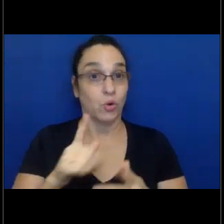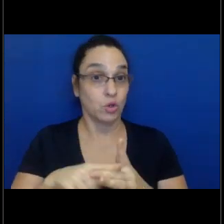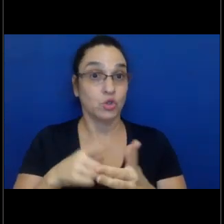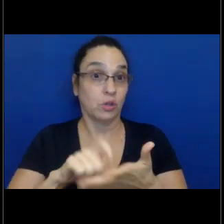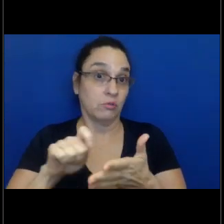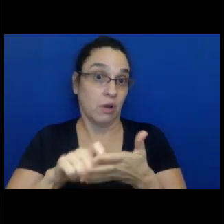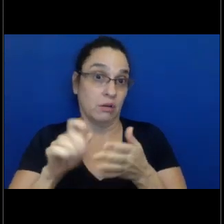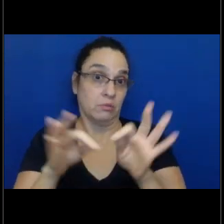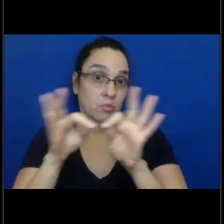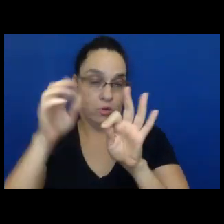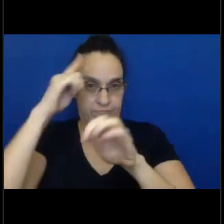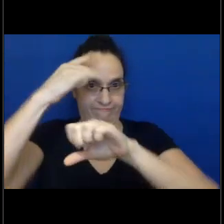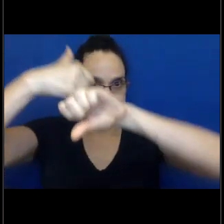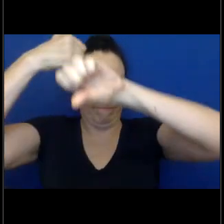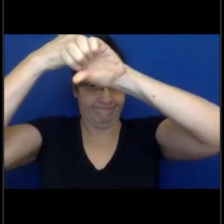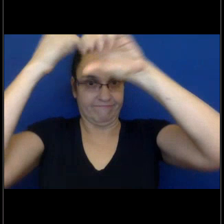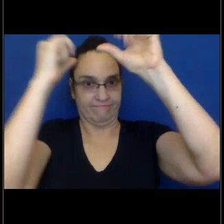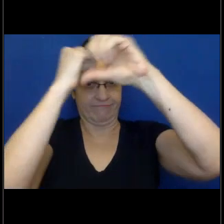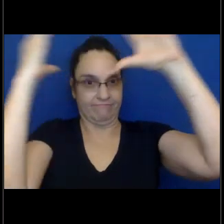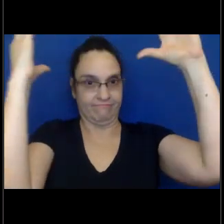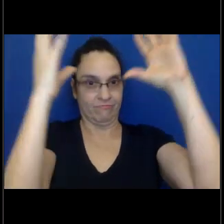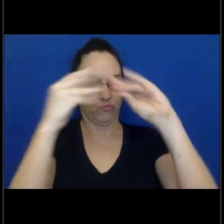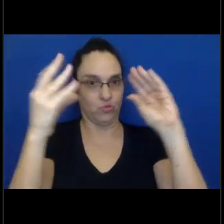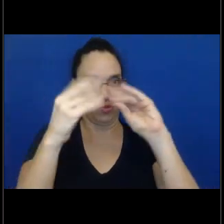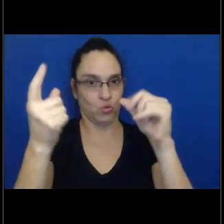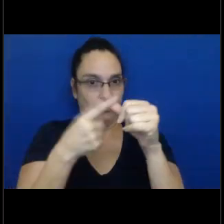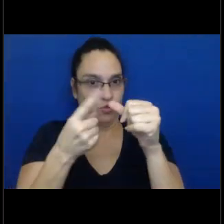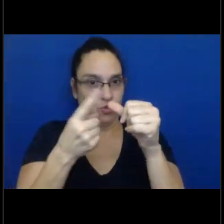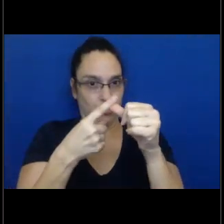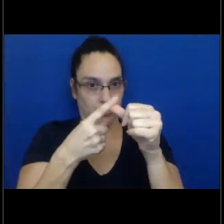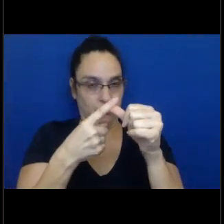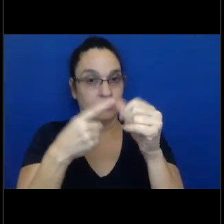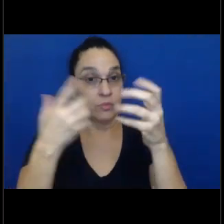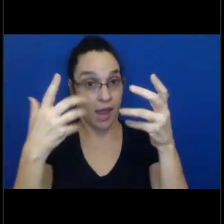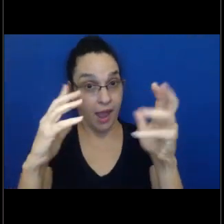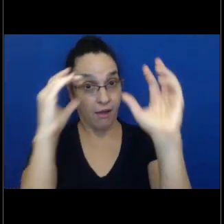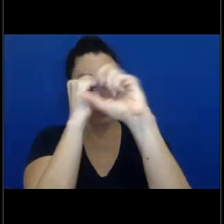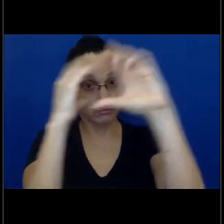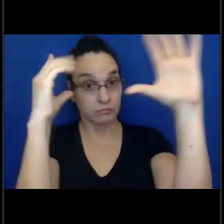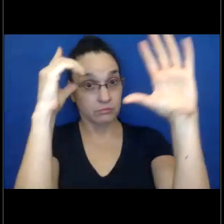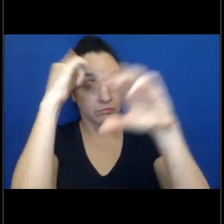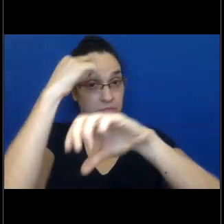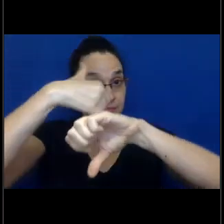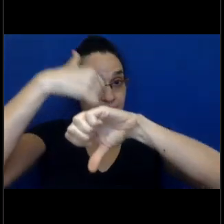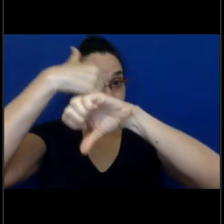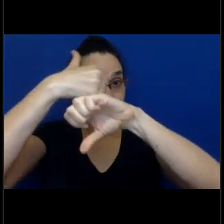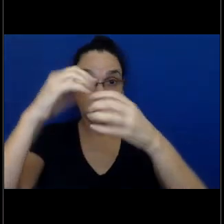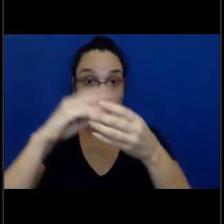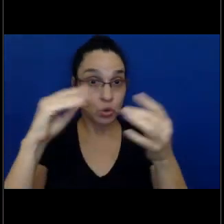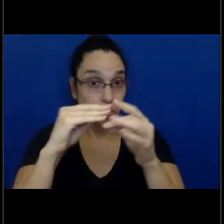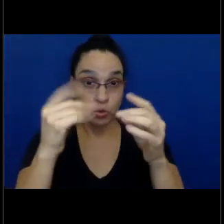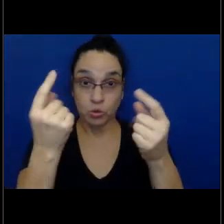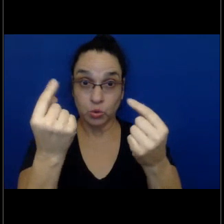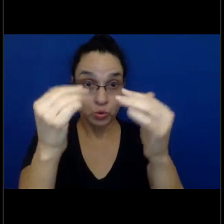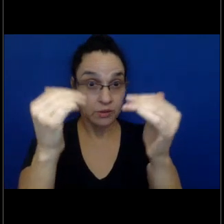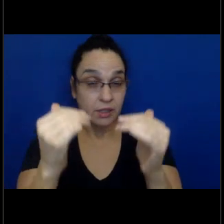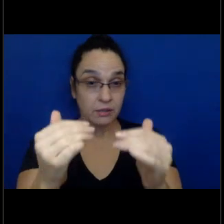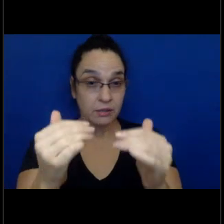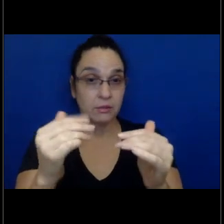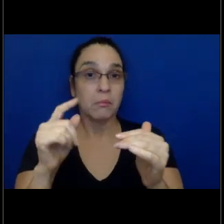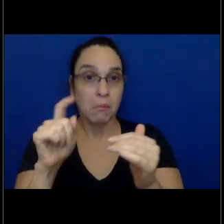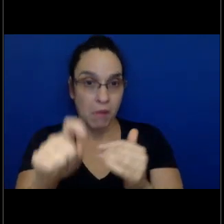This is what I said. Once you think about writing a storytelling, you must have a narrative.